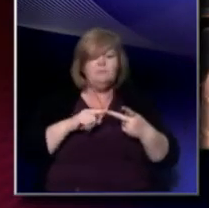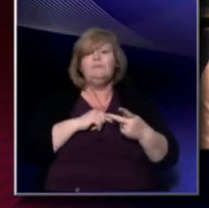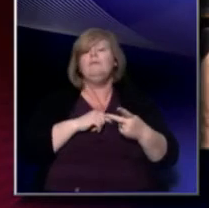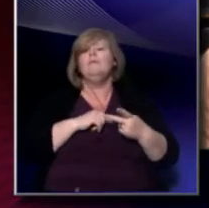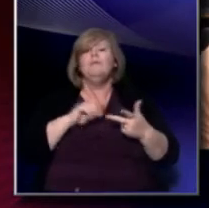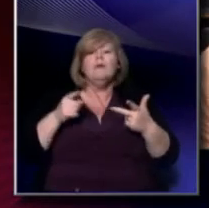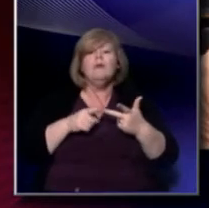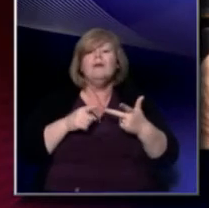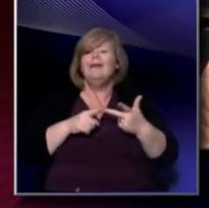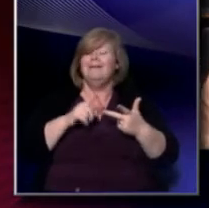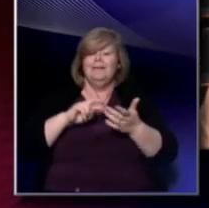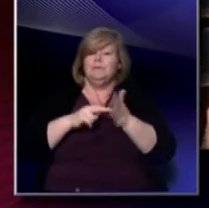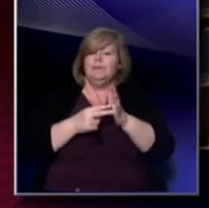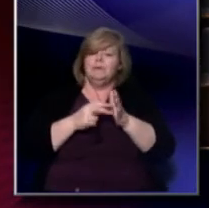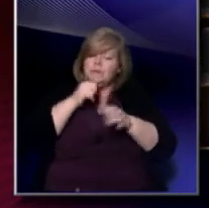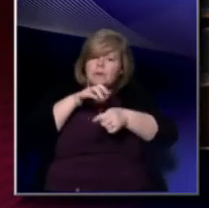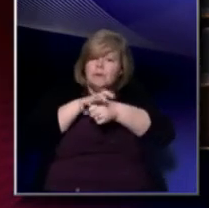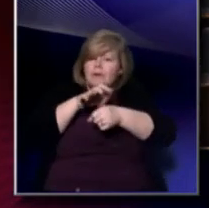lack of data.